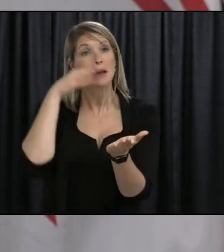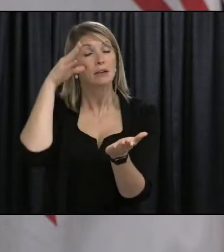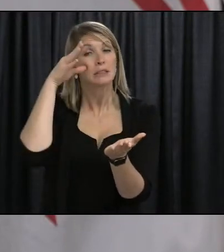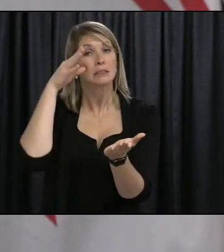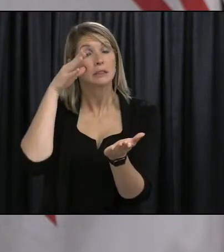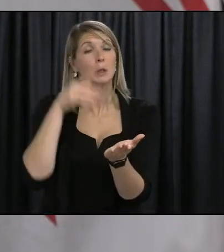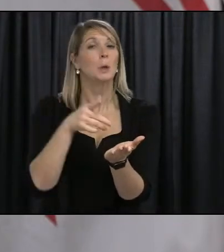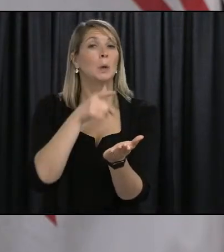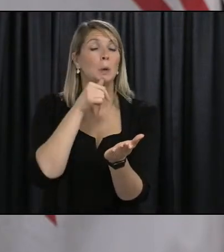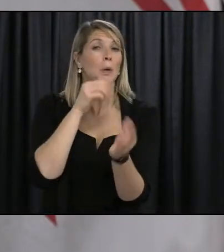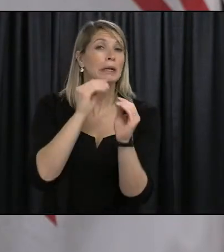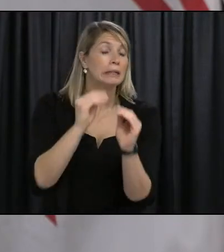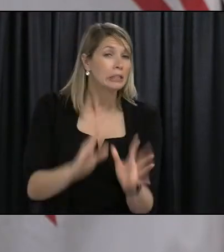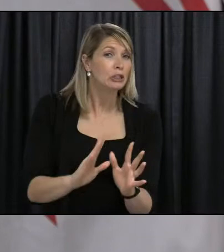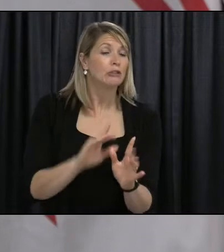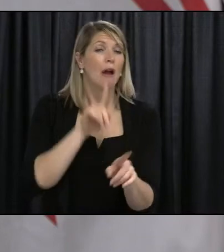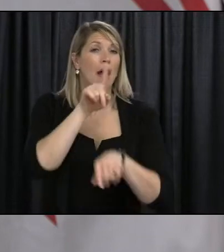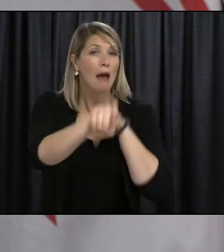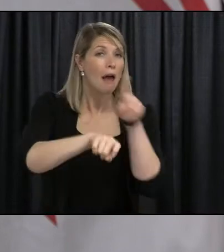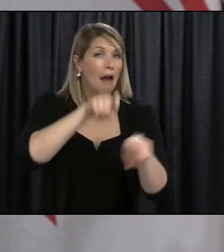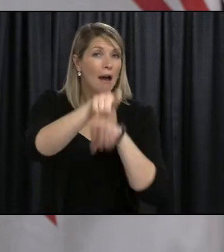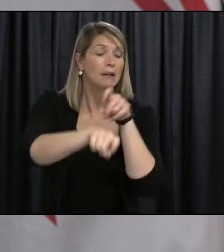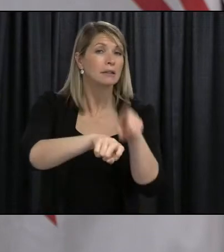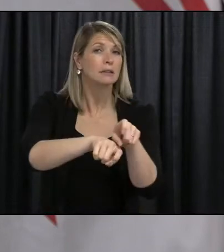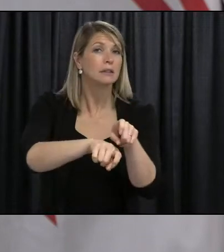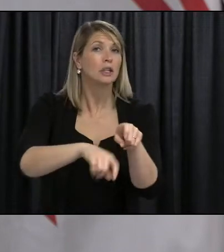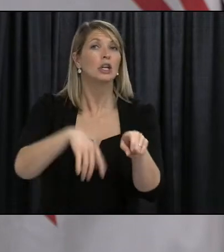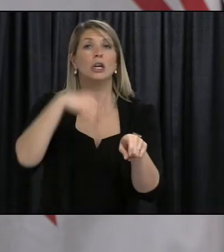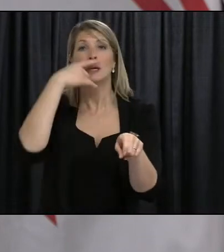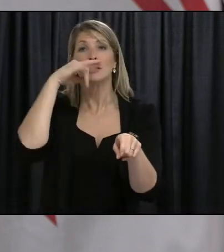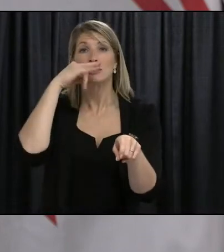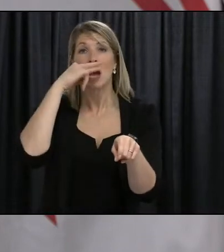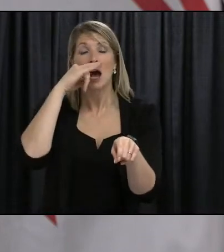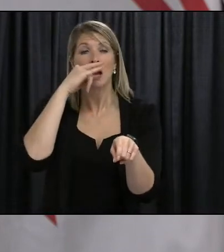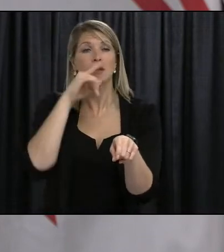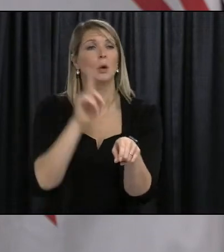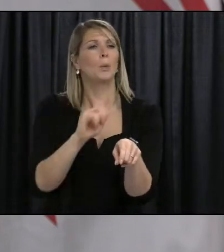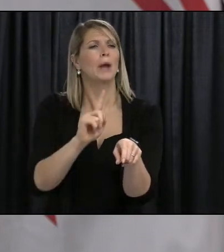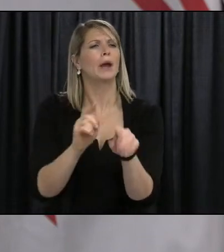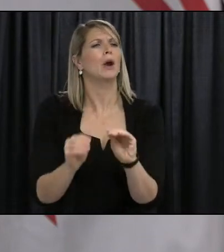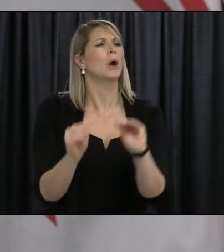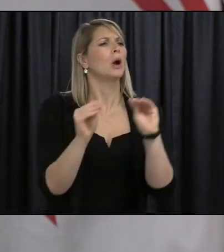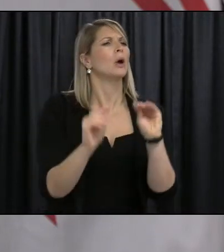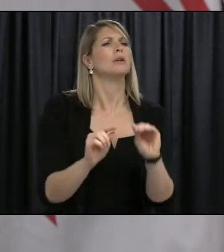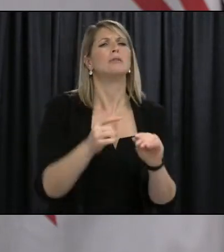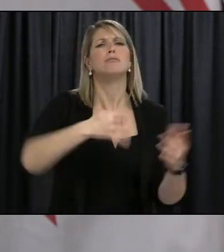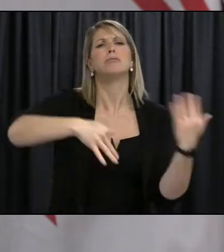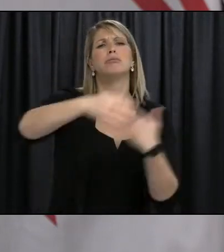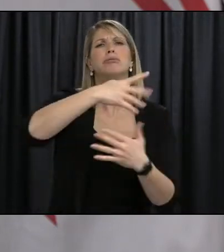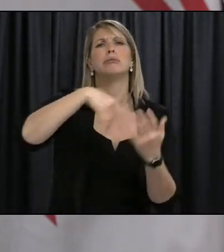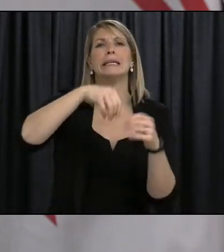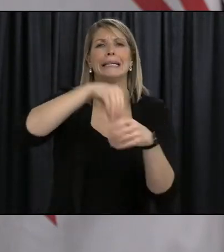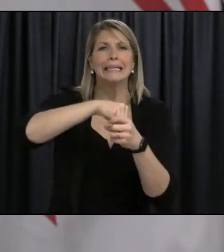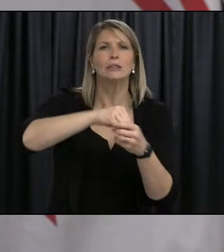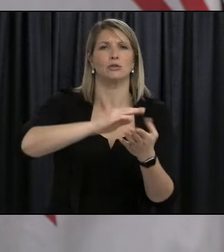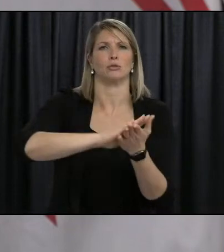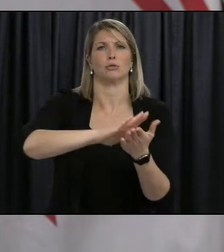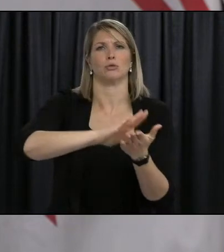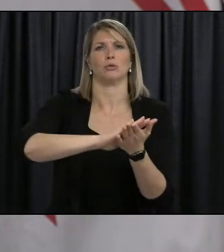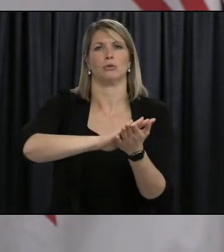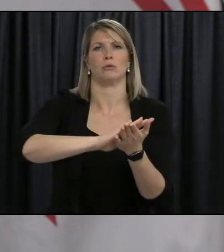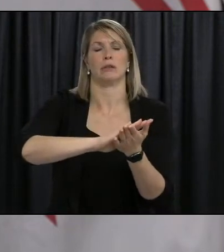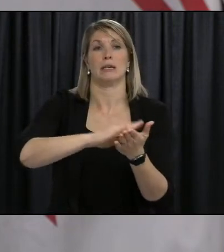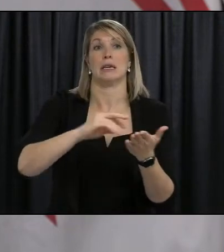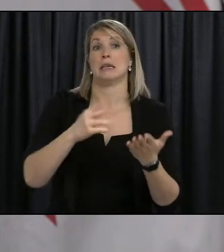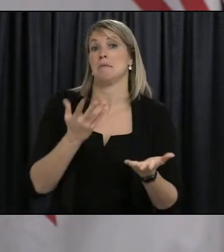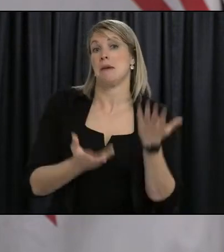some information about where the child may have moved in school, then they will do that. So then they may